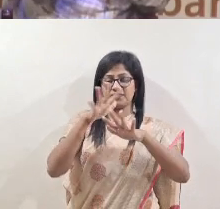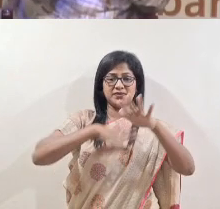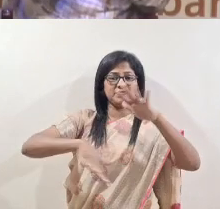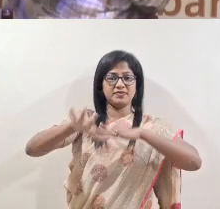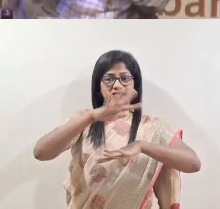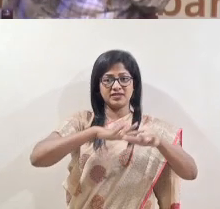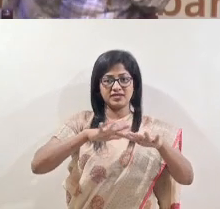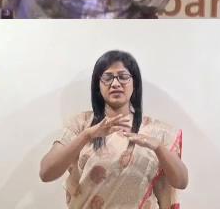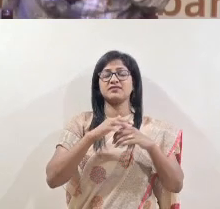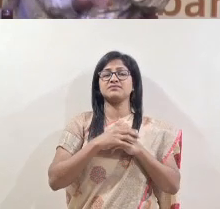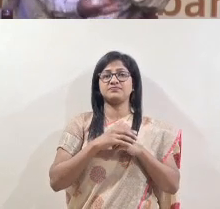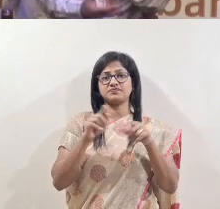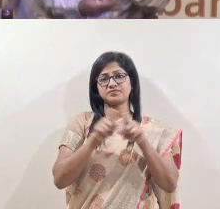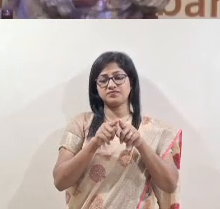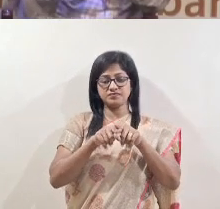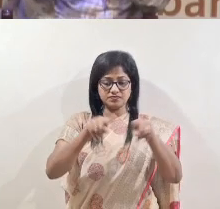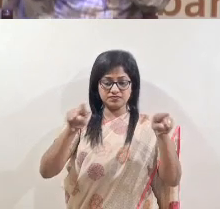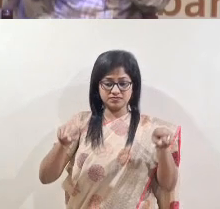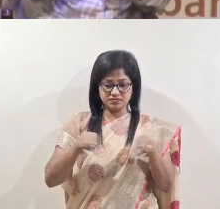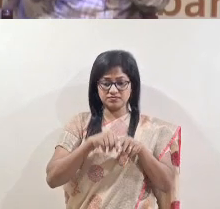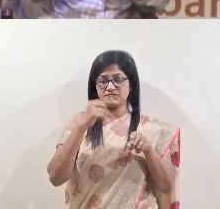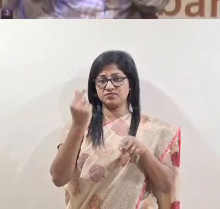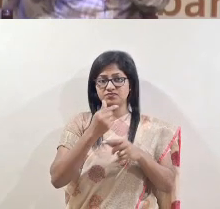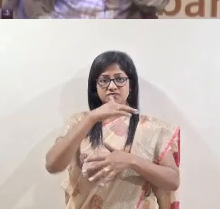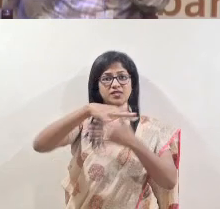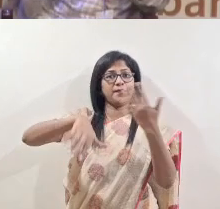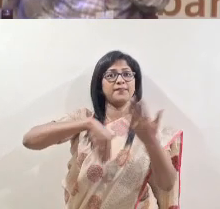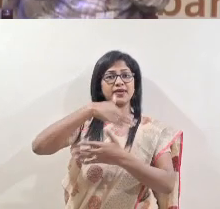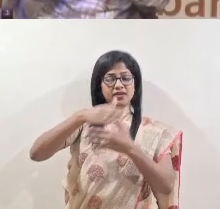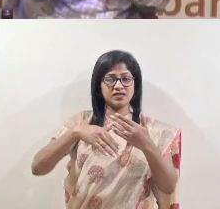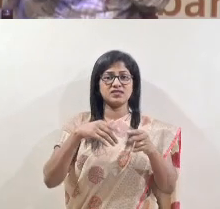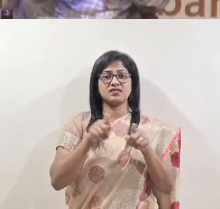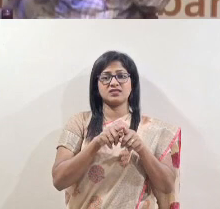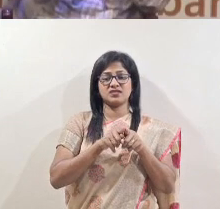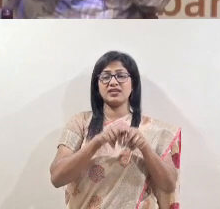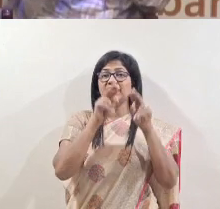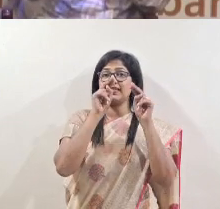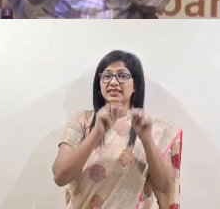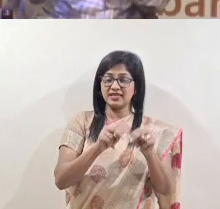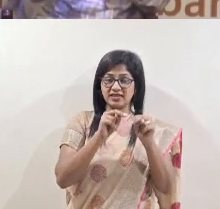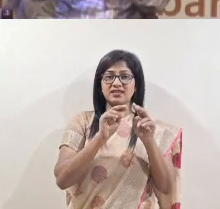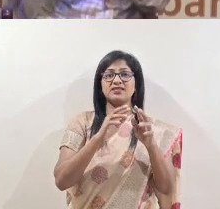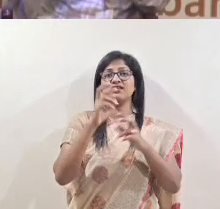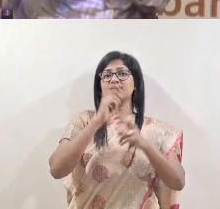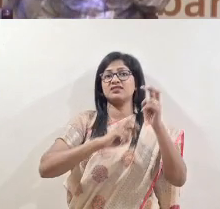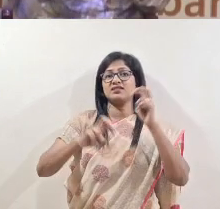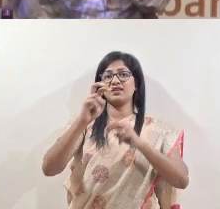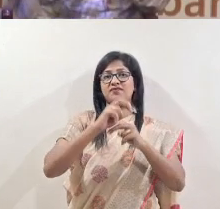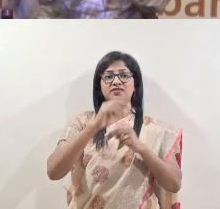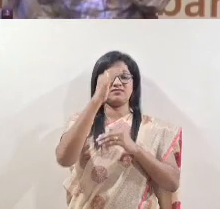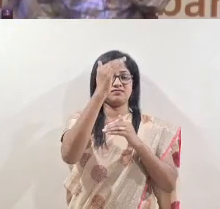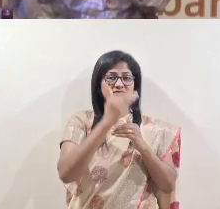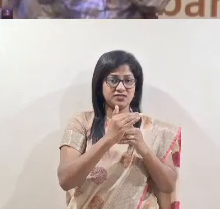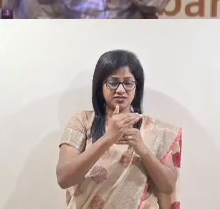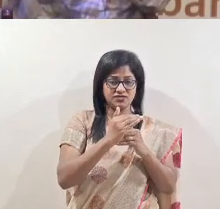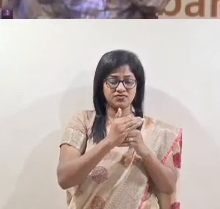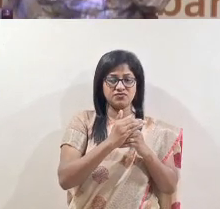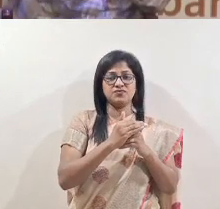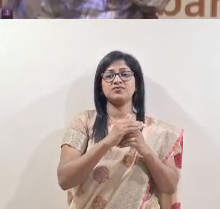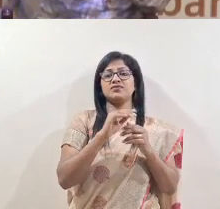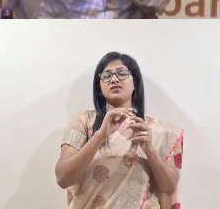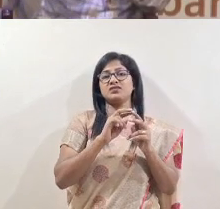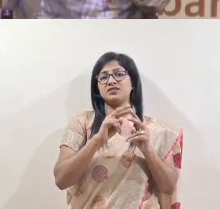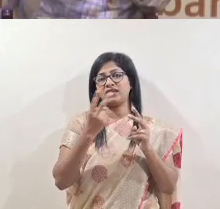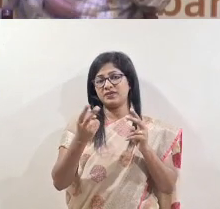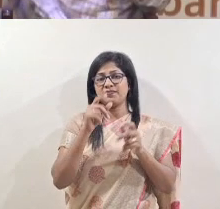having mixed land use, wherein the very need of travel is reduced and people